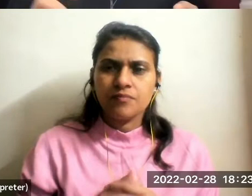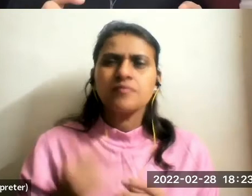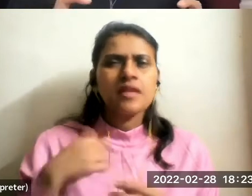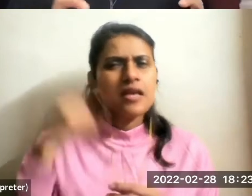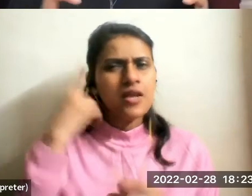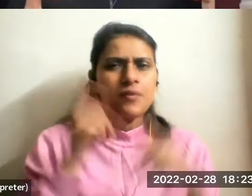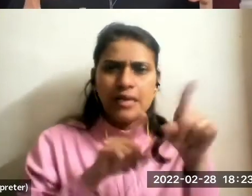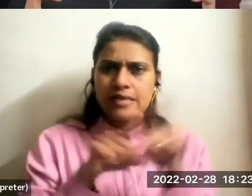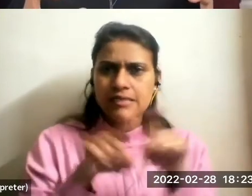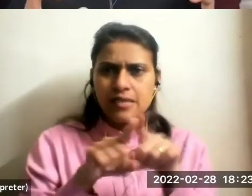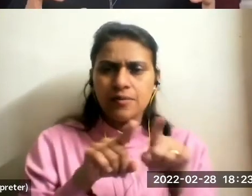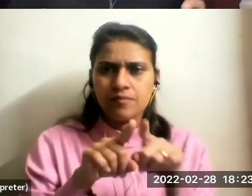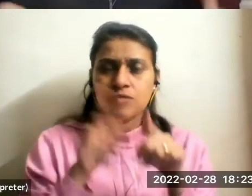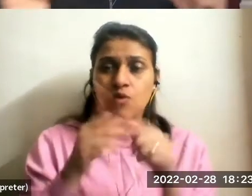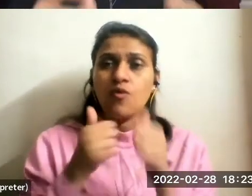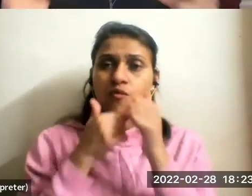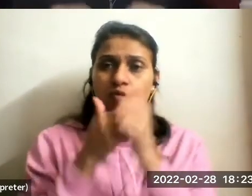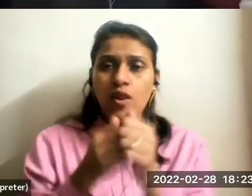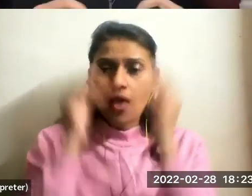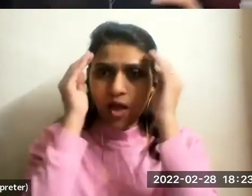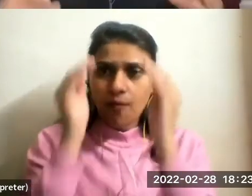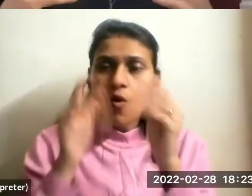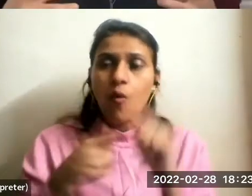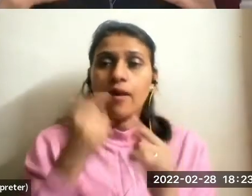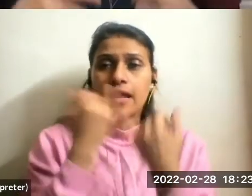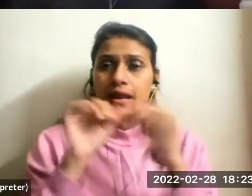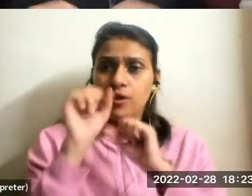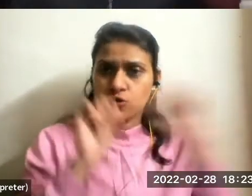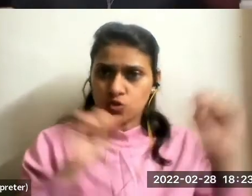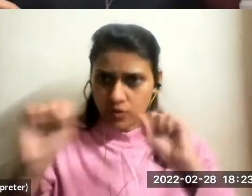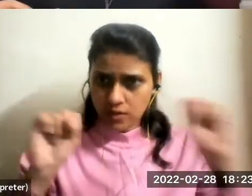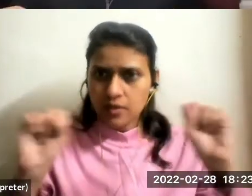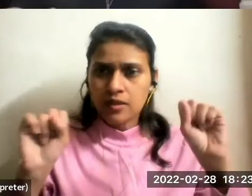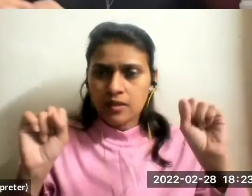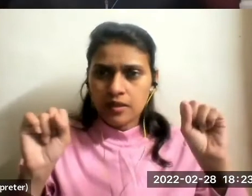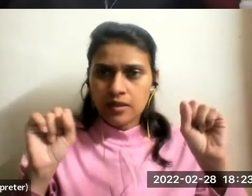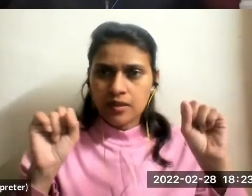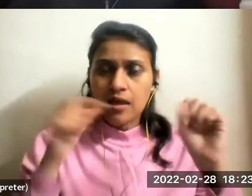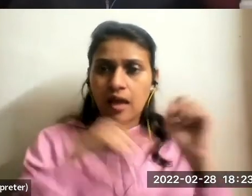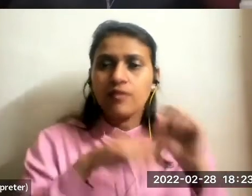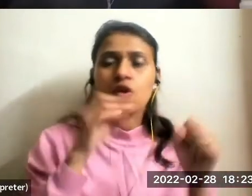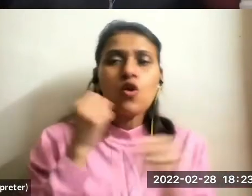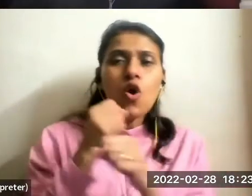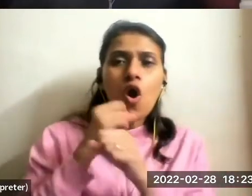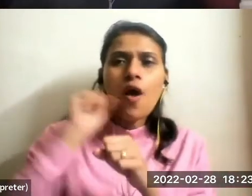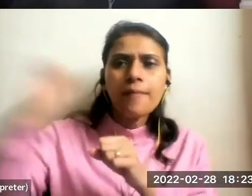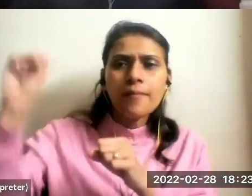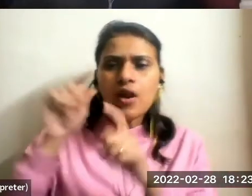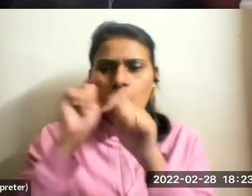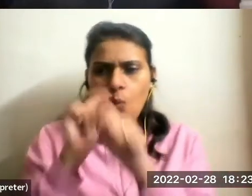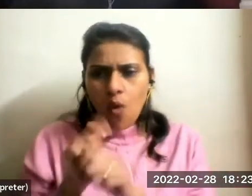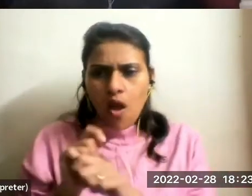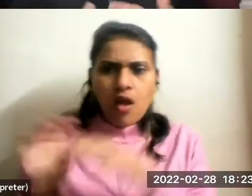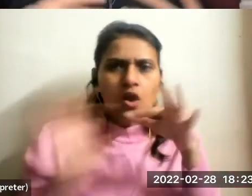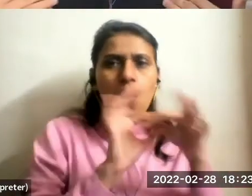for example, if you're concerned particularly about the effect on individuals within contemporary data governance practices, you can find